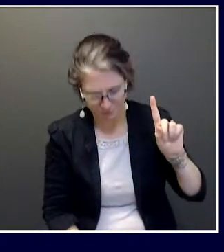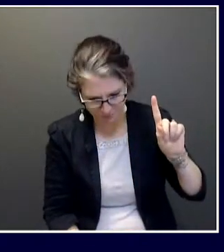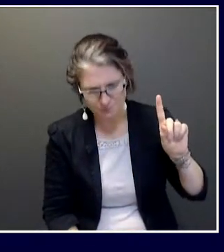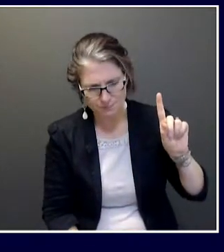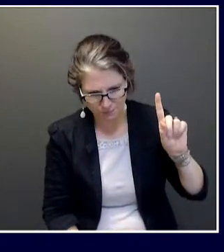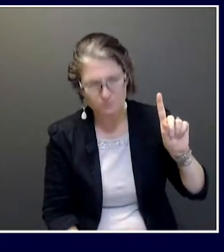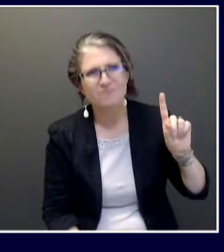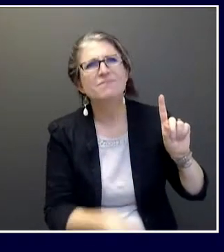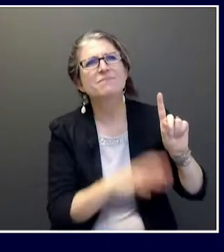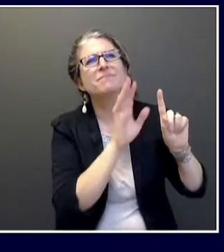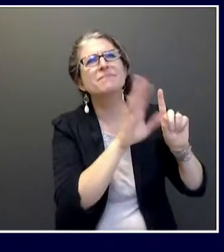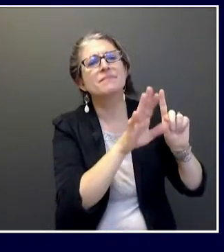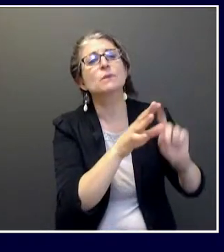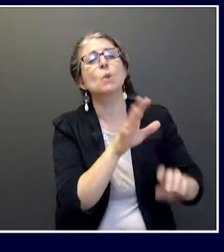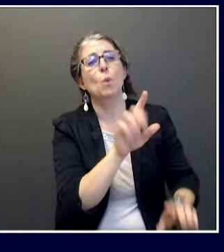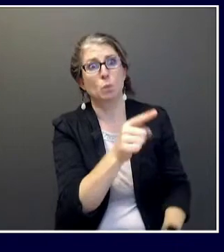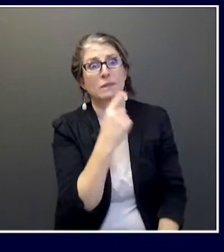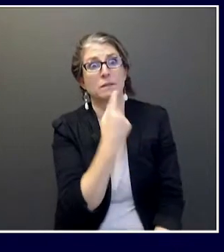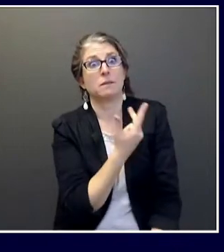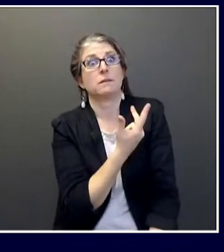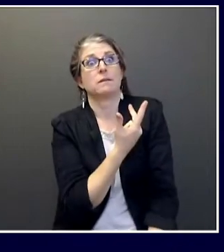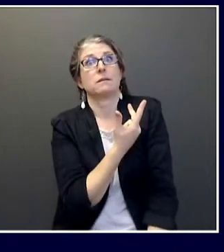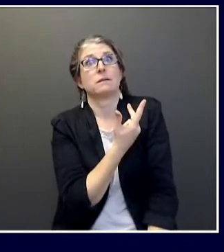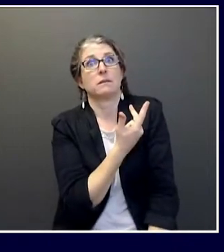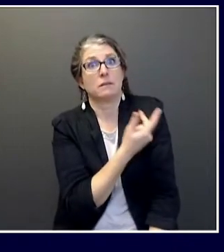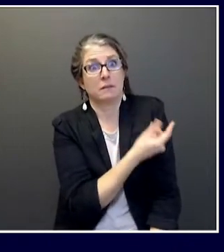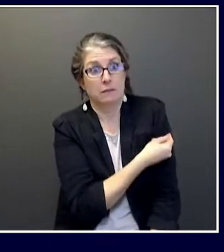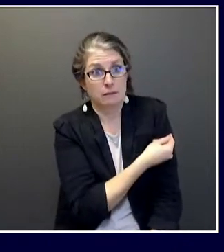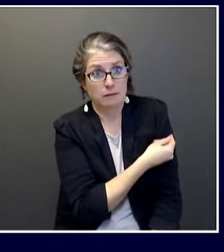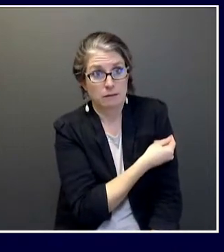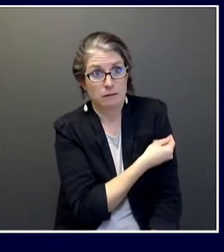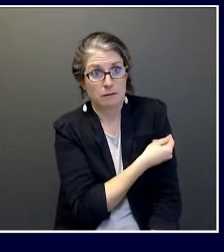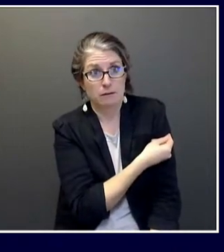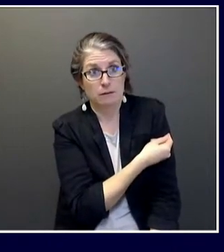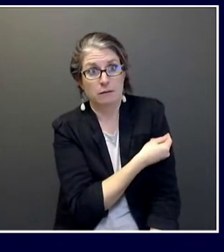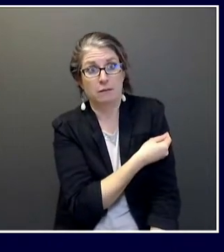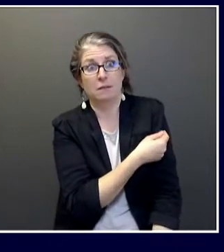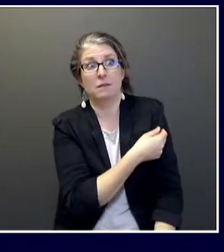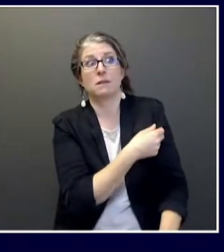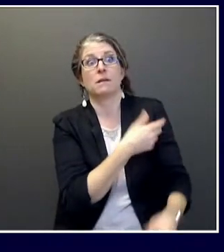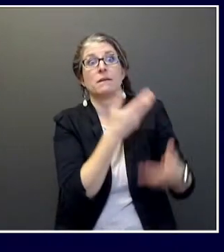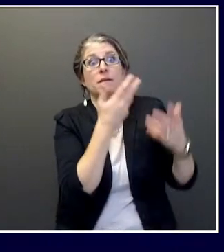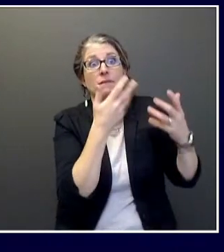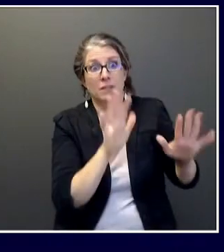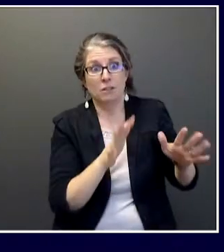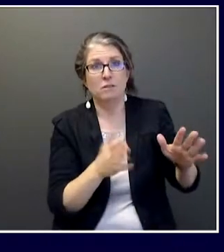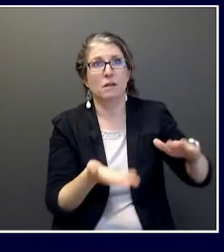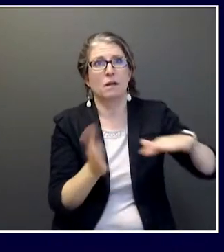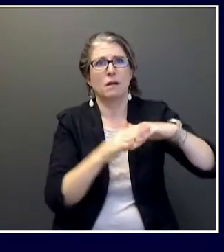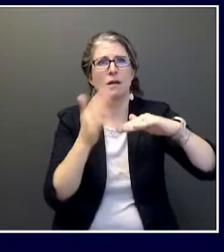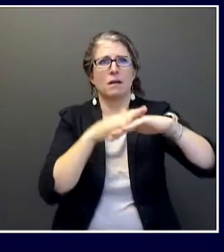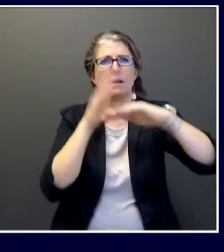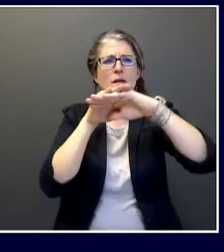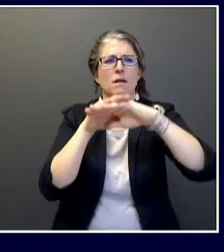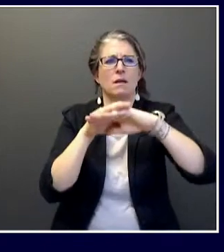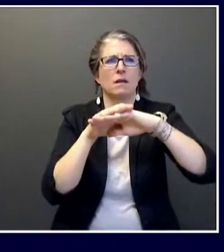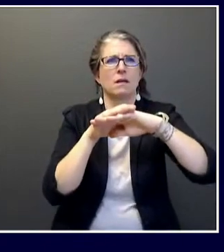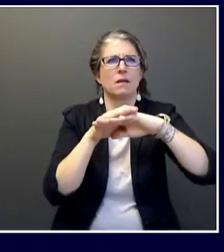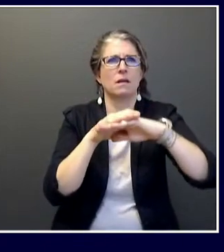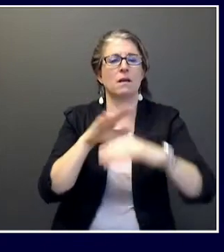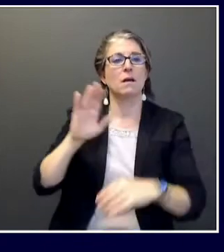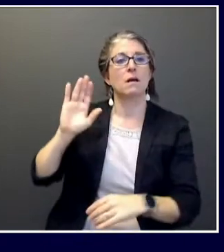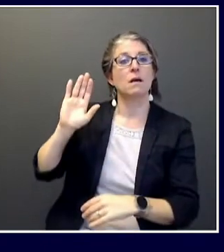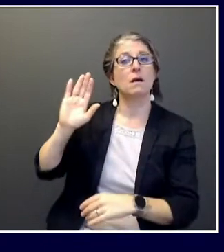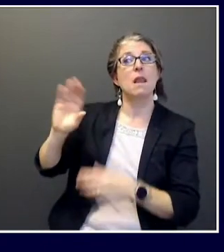kind of rate increasing? Oh, the rate of hospitalizations among unvaccinated individuals has actually gone